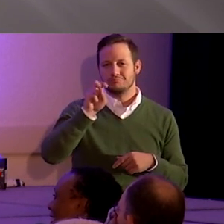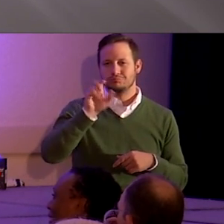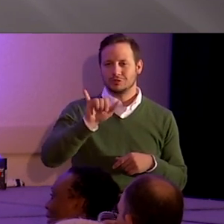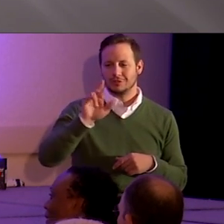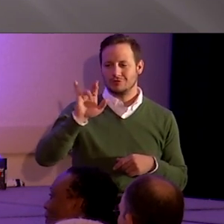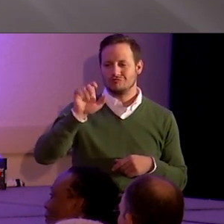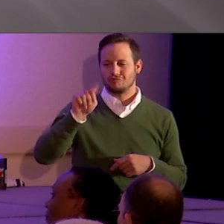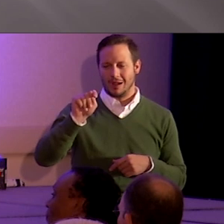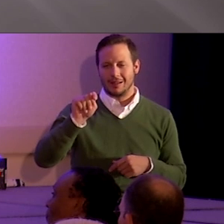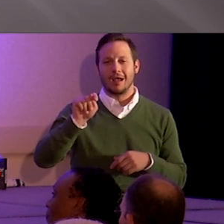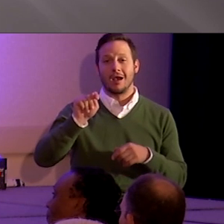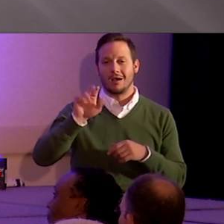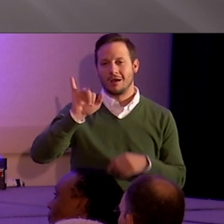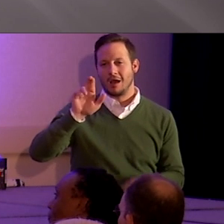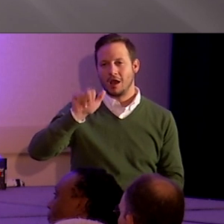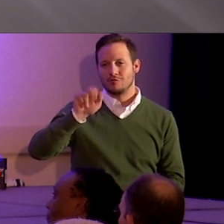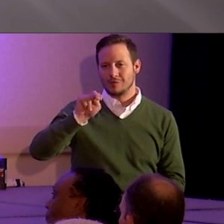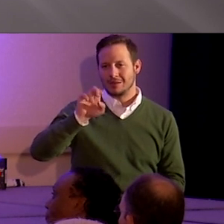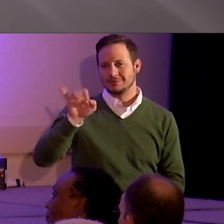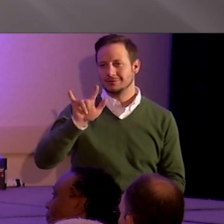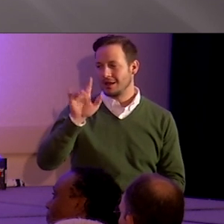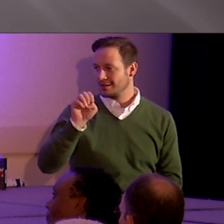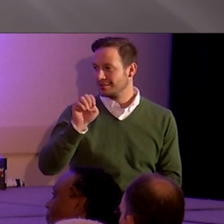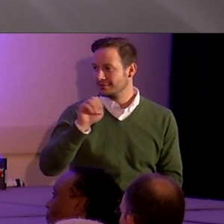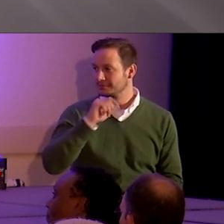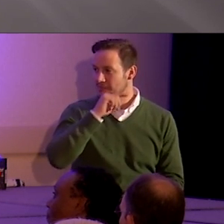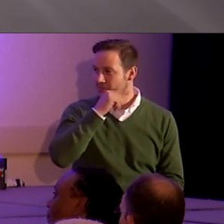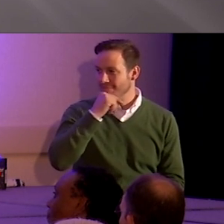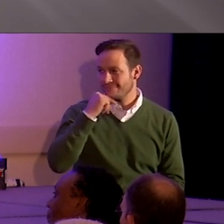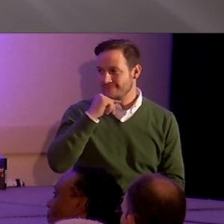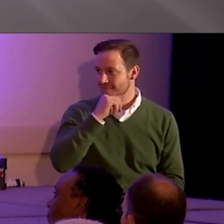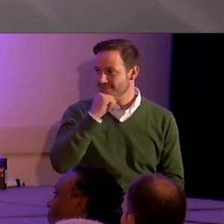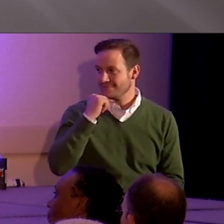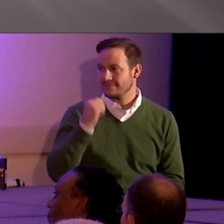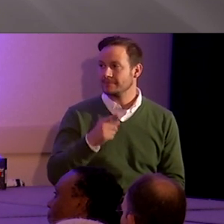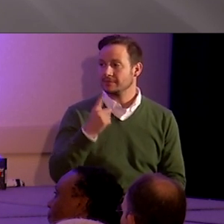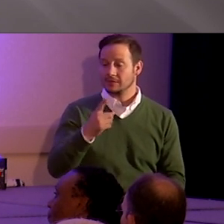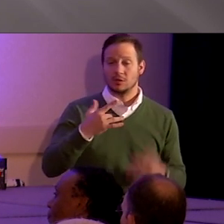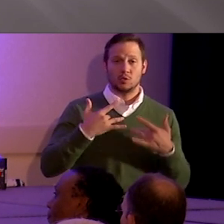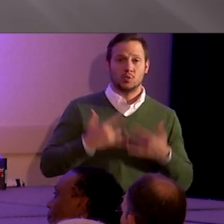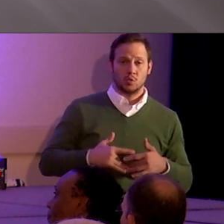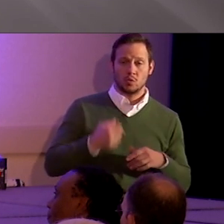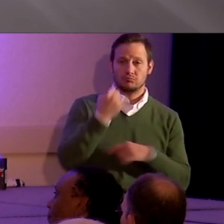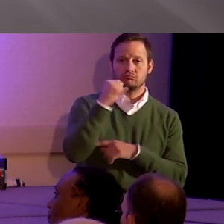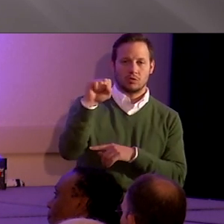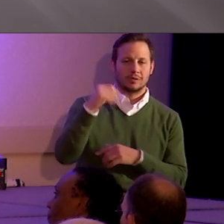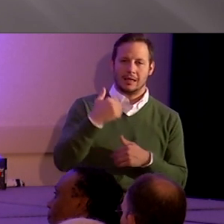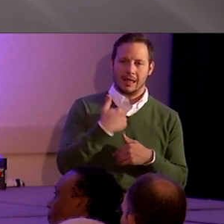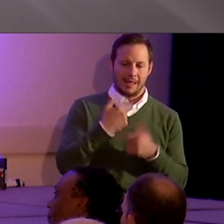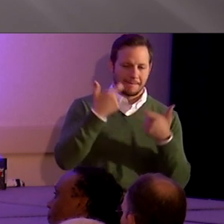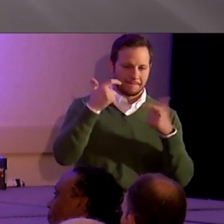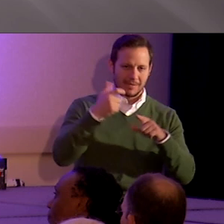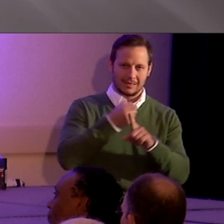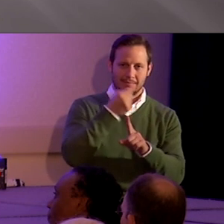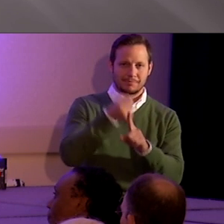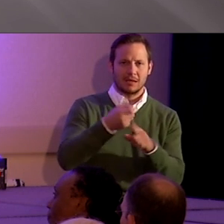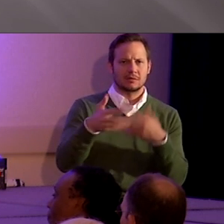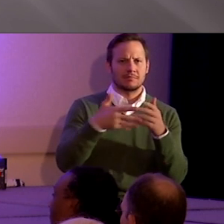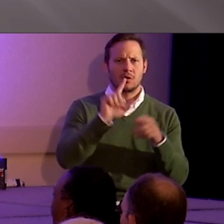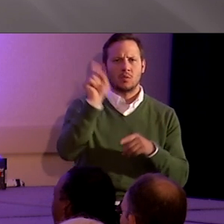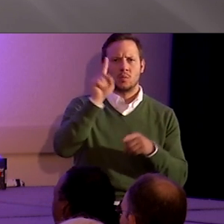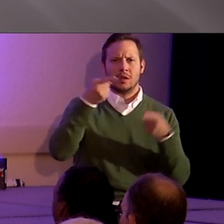The actions of Islamists have global impact, and so does nude protest, irrespective of where it takes